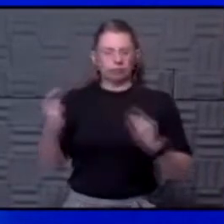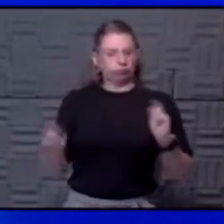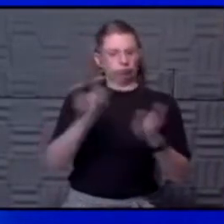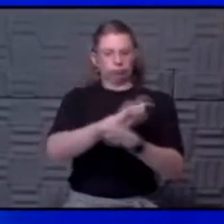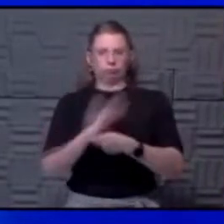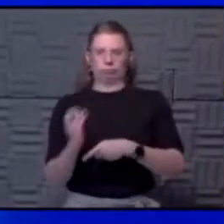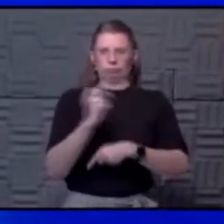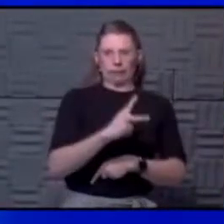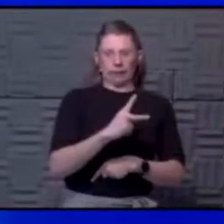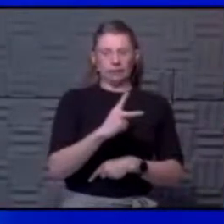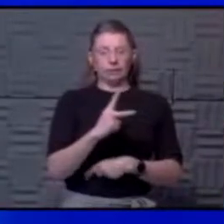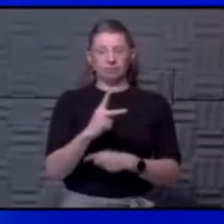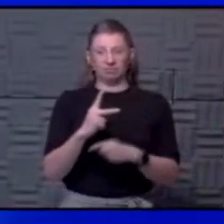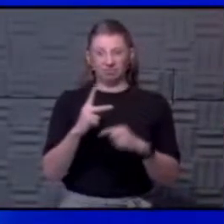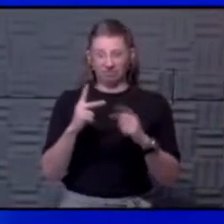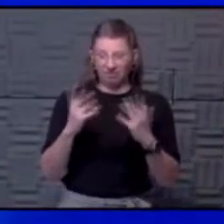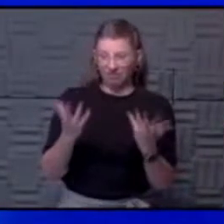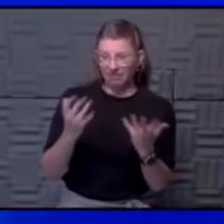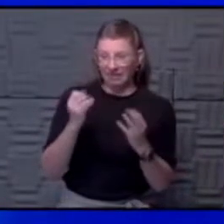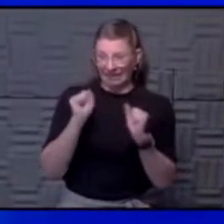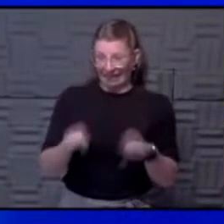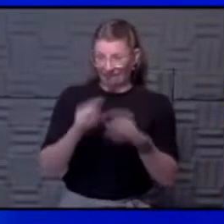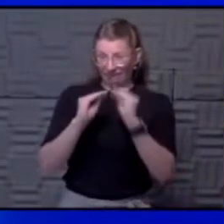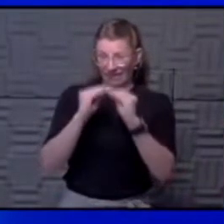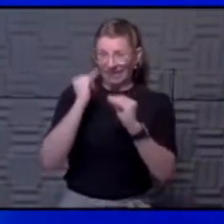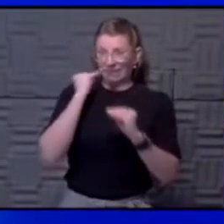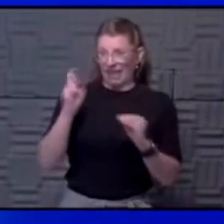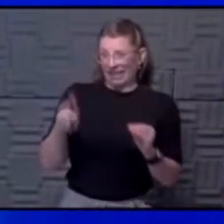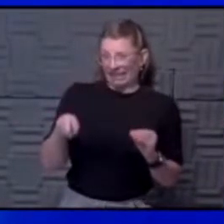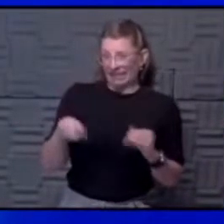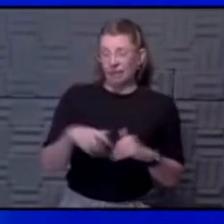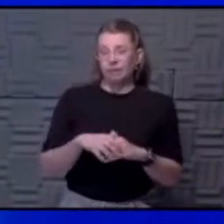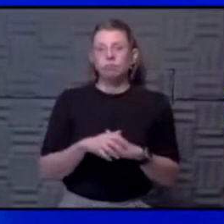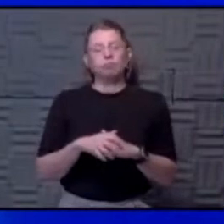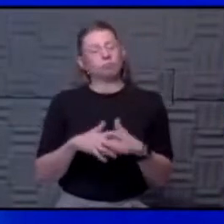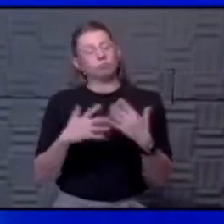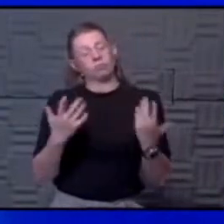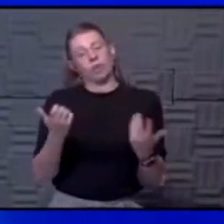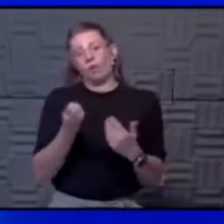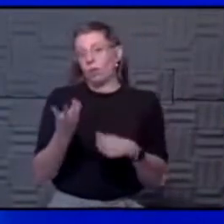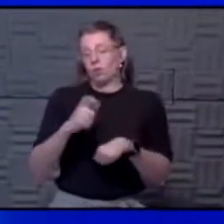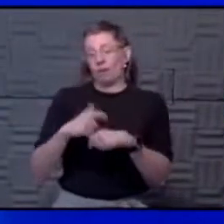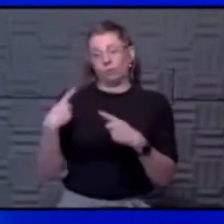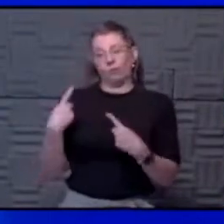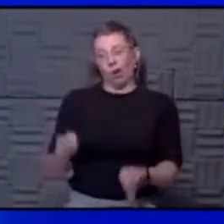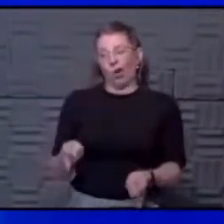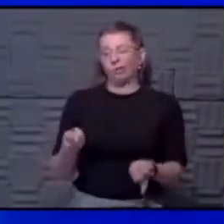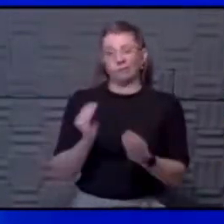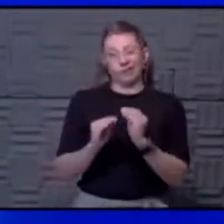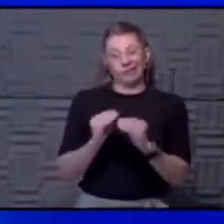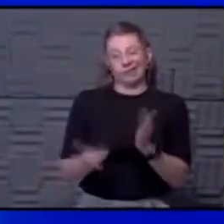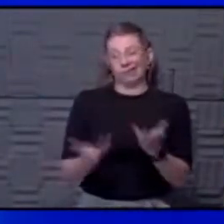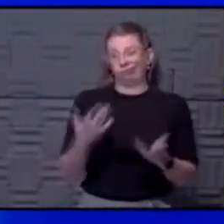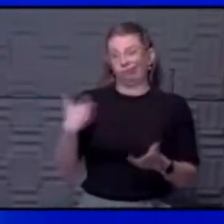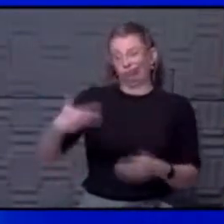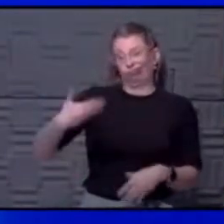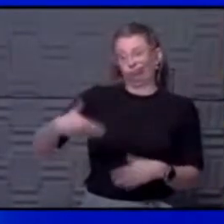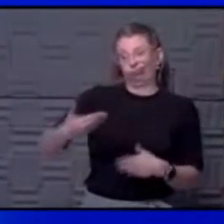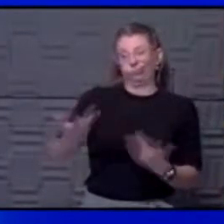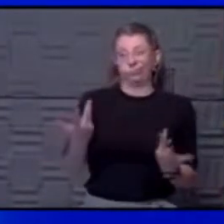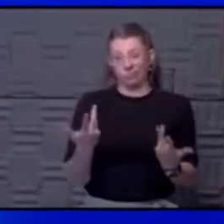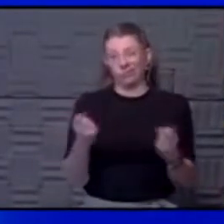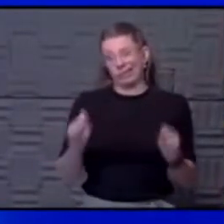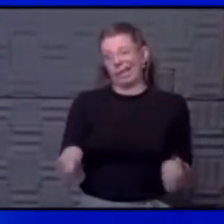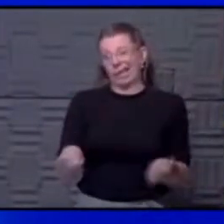Can this be undone if it has to be? Oh, I think we've had to undo it a few times already, Yeah. so I think we can undo it again, Yeah. Lee. I mean, that's